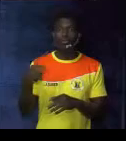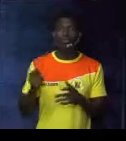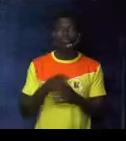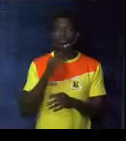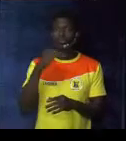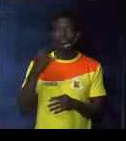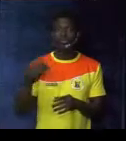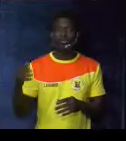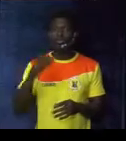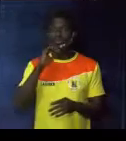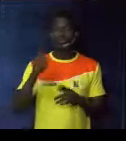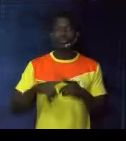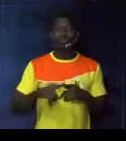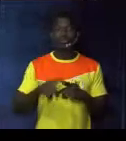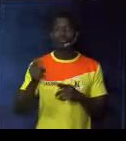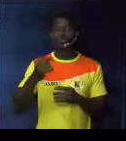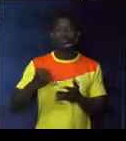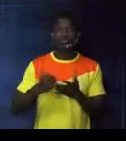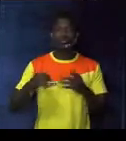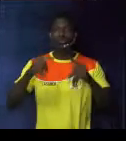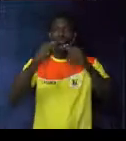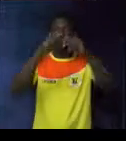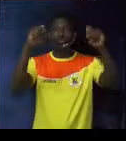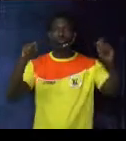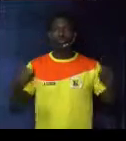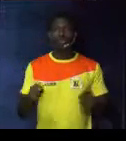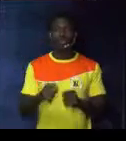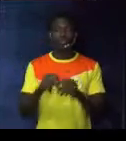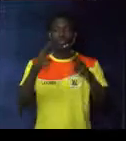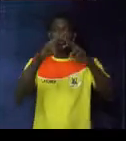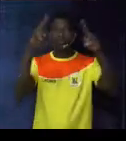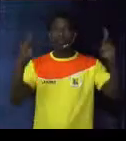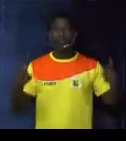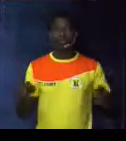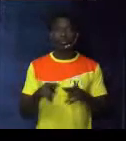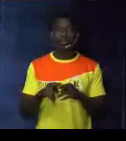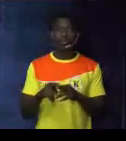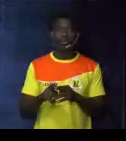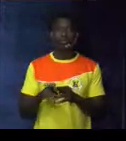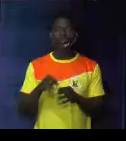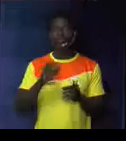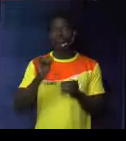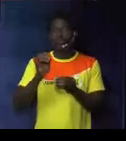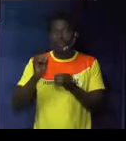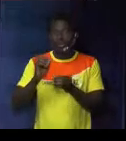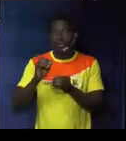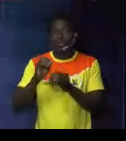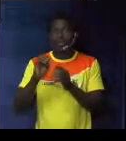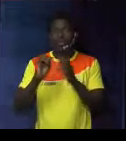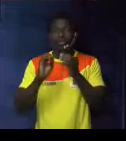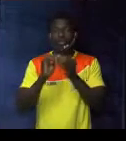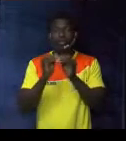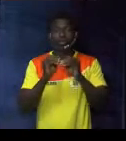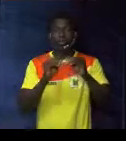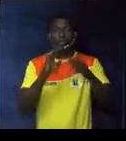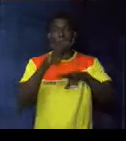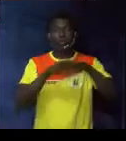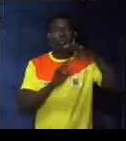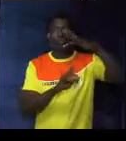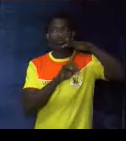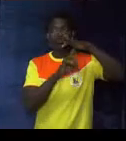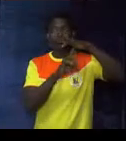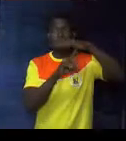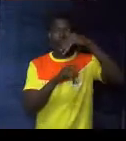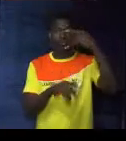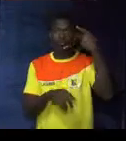draw a rectangle quickly. Now you put the numbers on top and by the right of the rectangles like